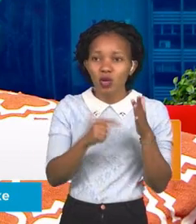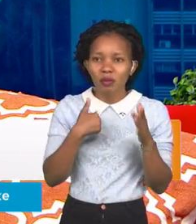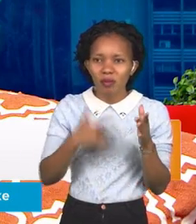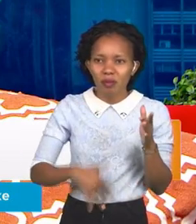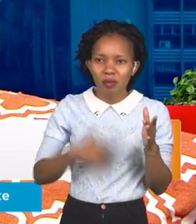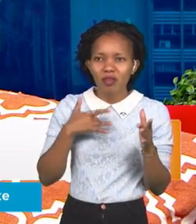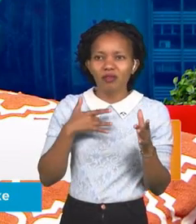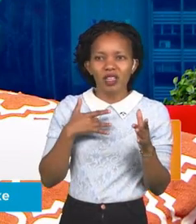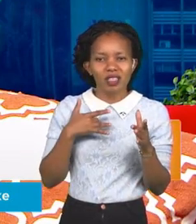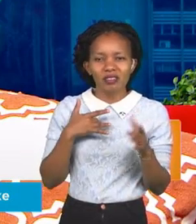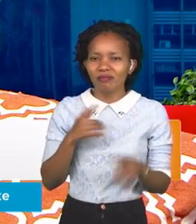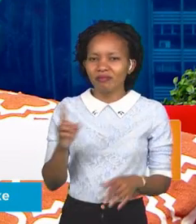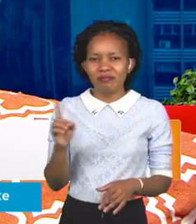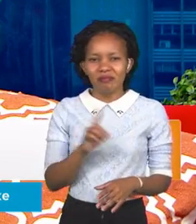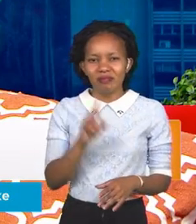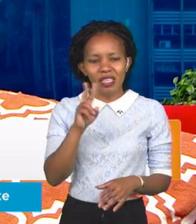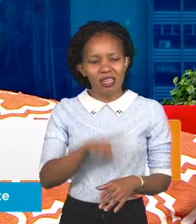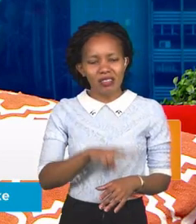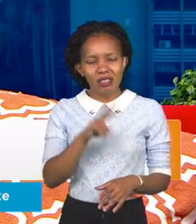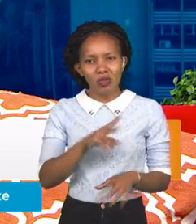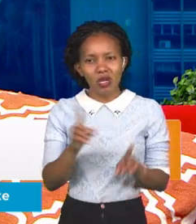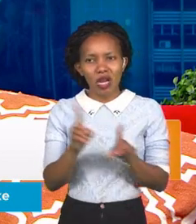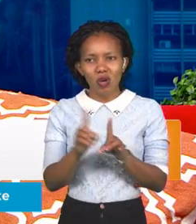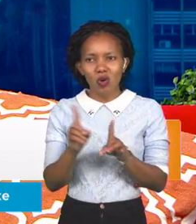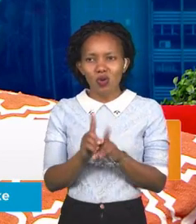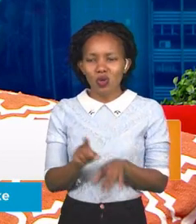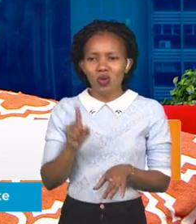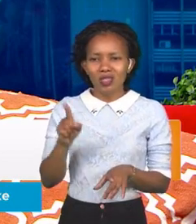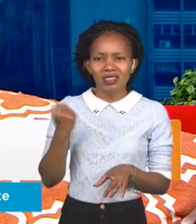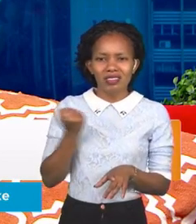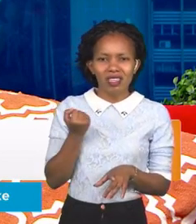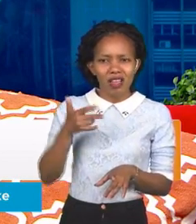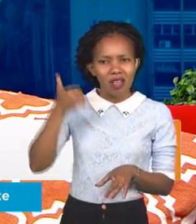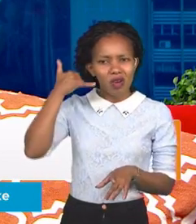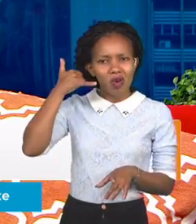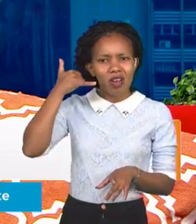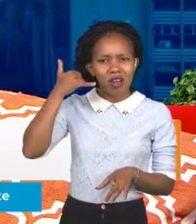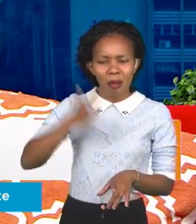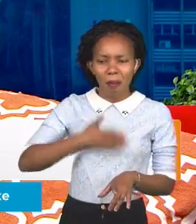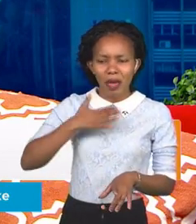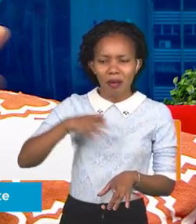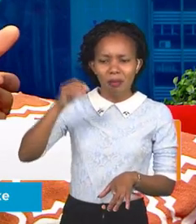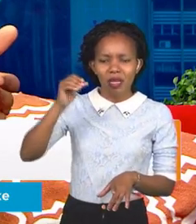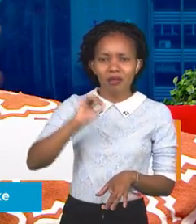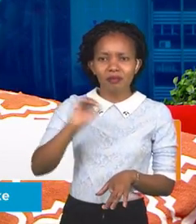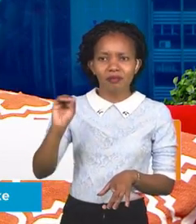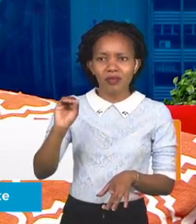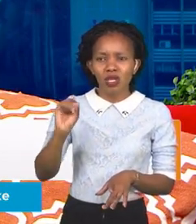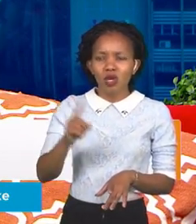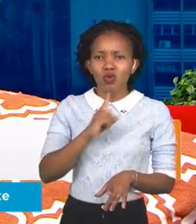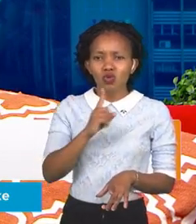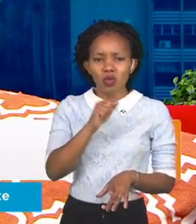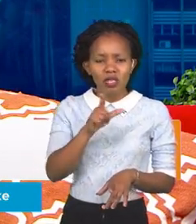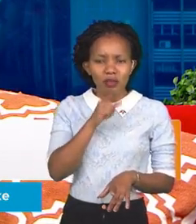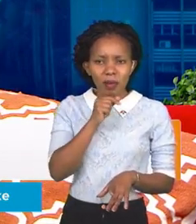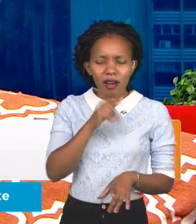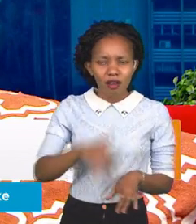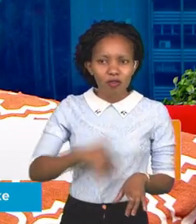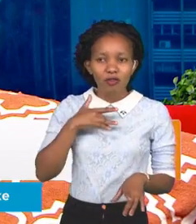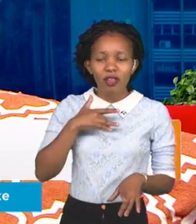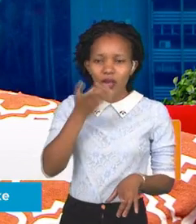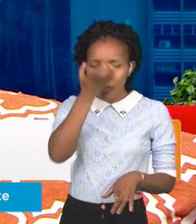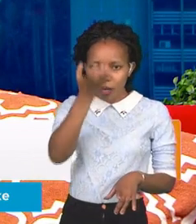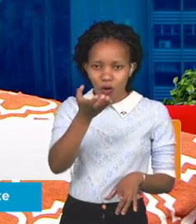felt despised. Secondly, she did not pick my calls, meaning he felt ignored. So that's an